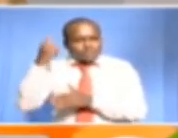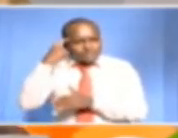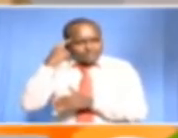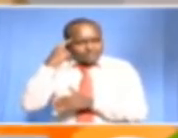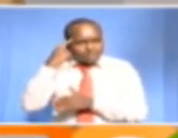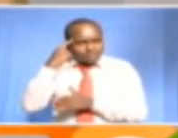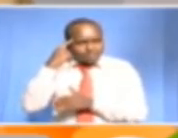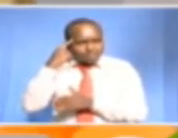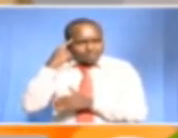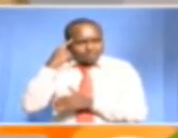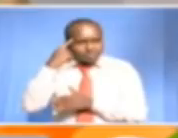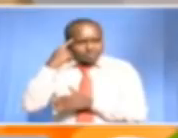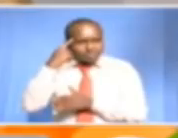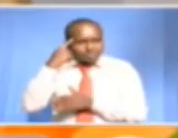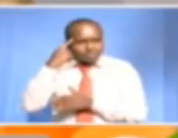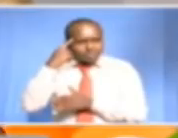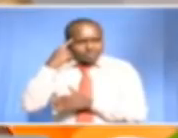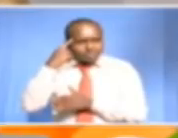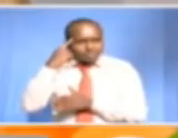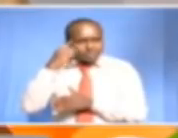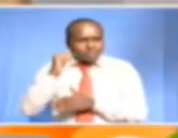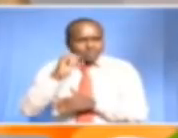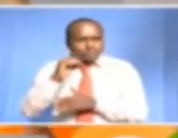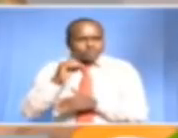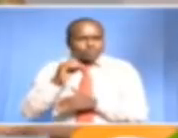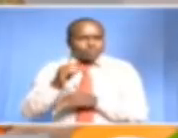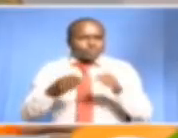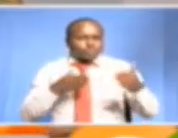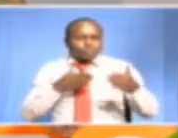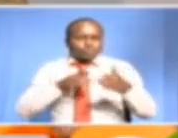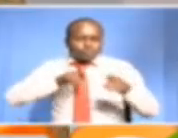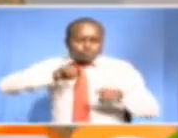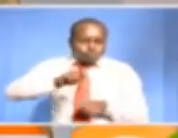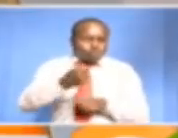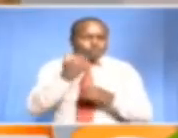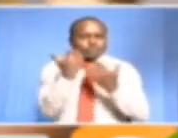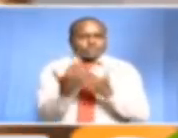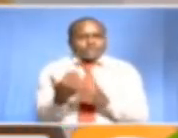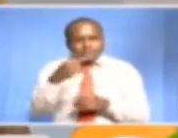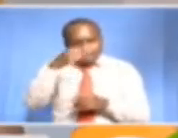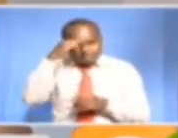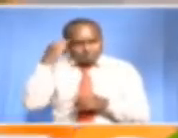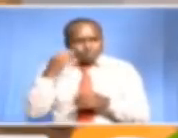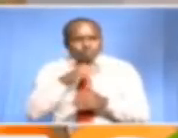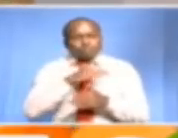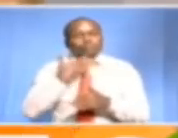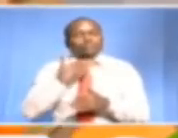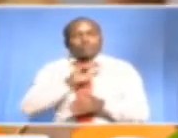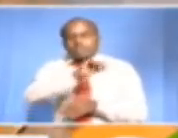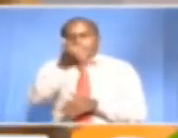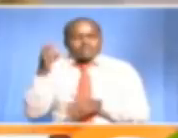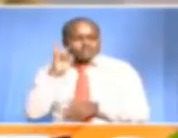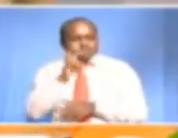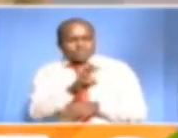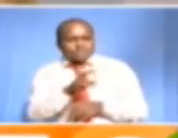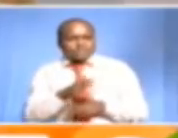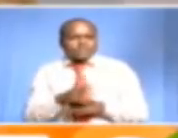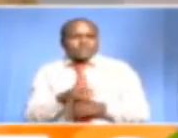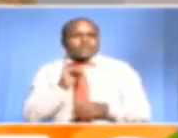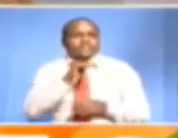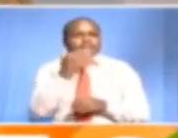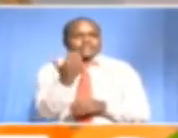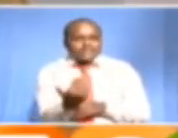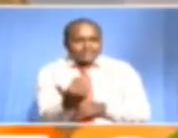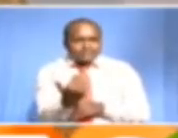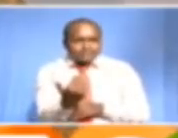of, you kind of tie your child inside your home because you don't want that child to be seen. You don't want to be mocked. That child, you